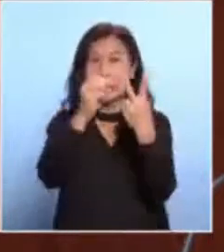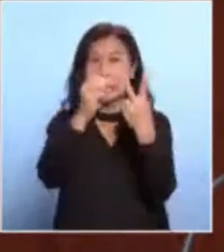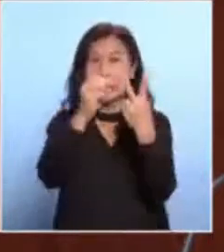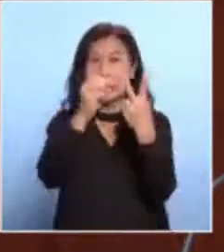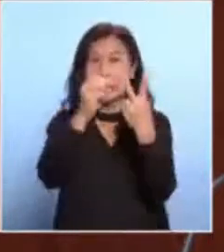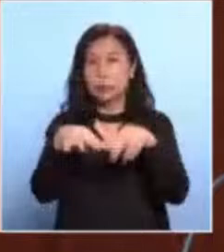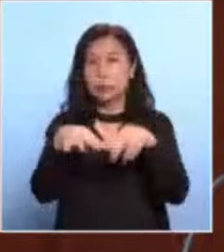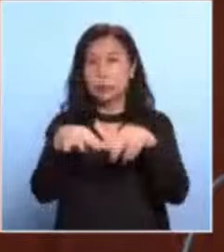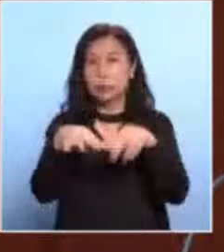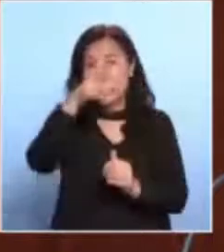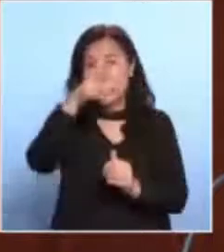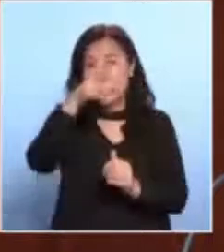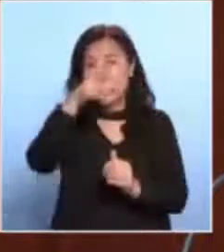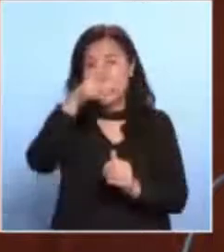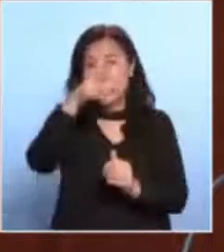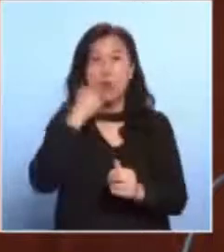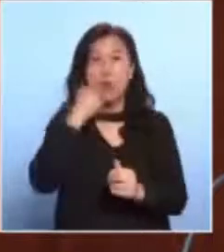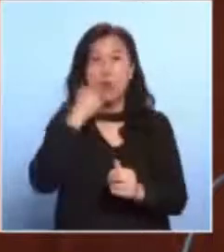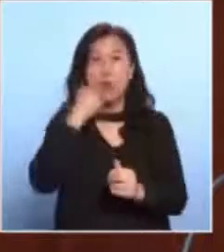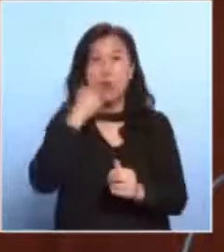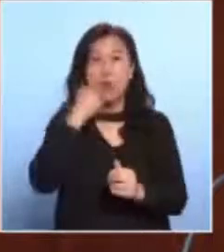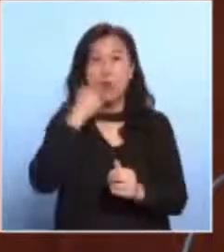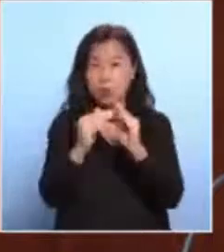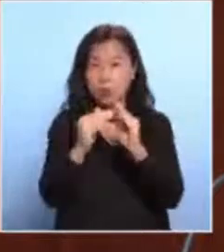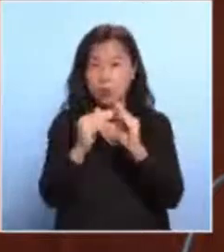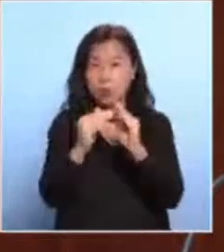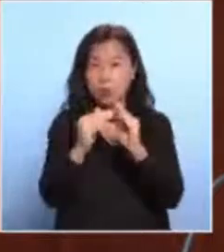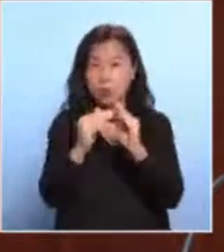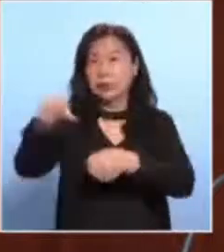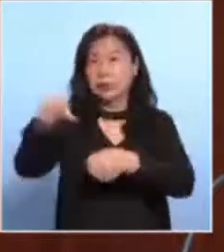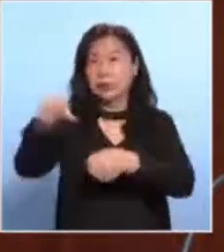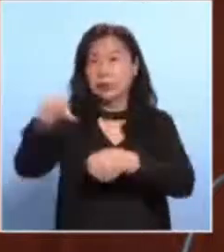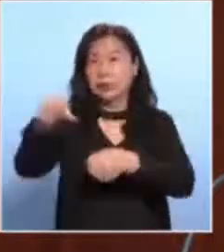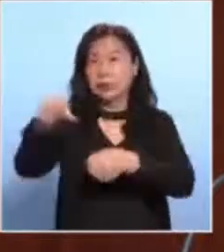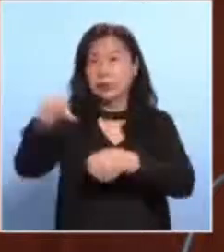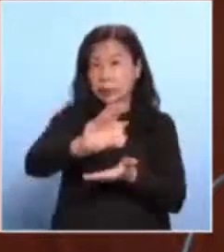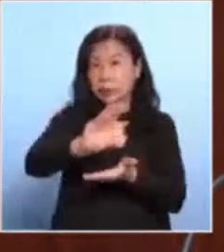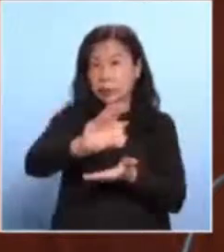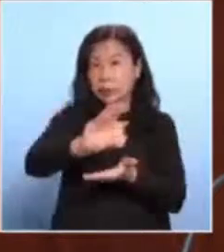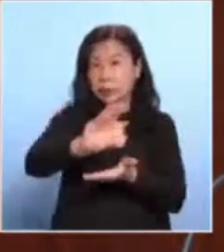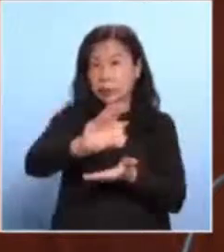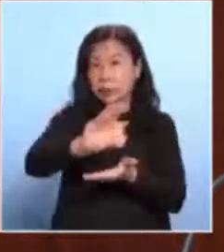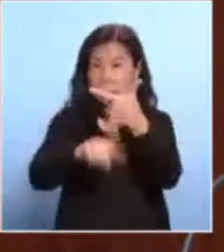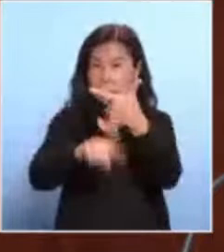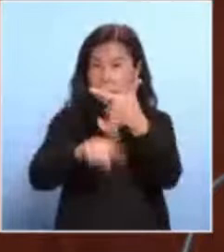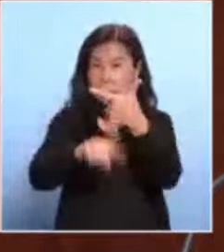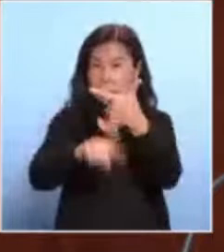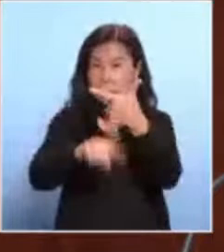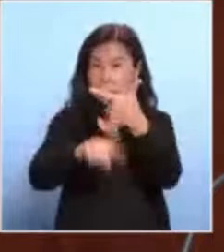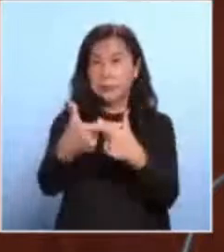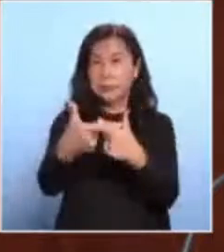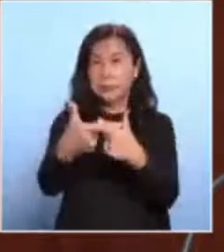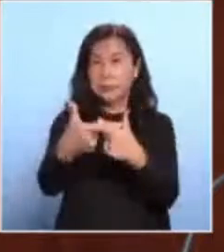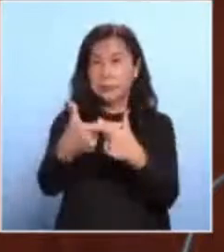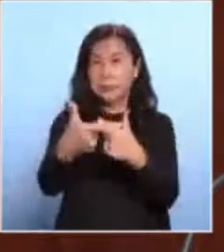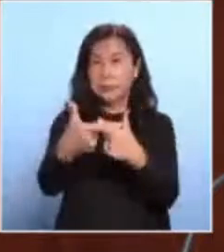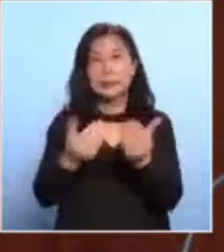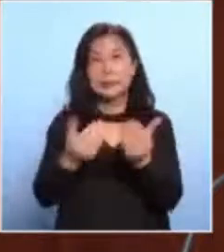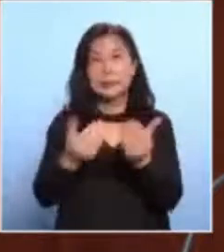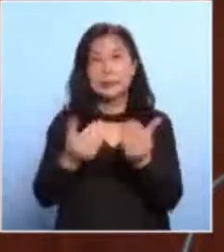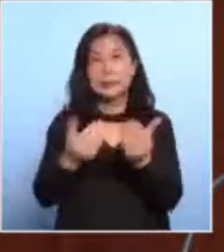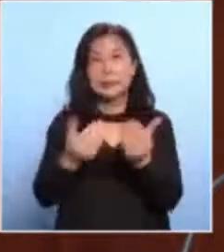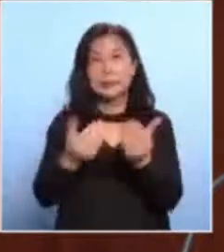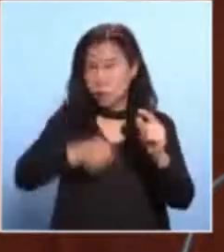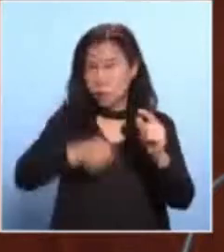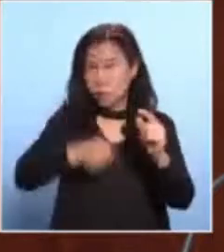additional $80 million into the Elder Academy Development Foundation to encourage lifelong learning and integration into the community